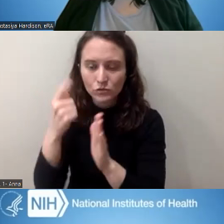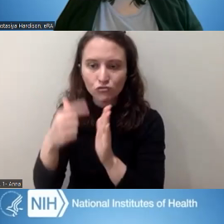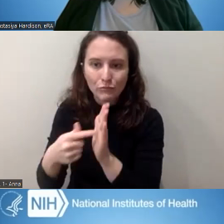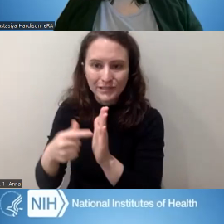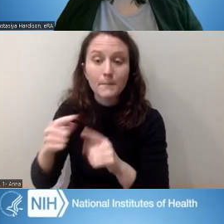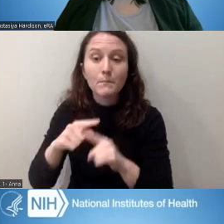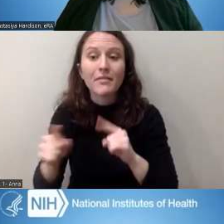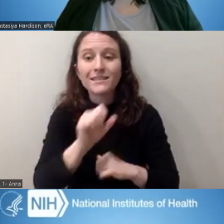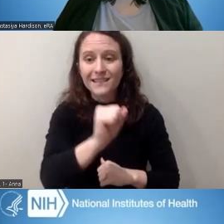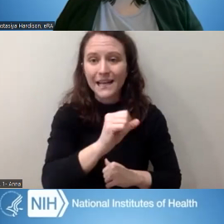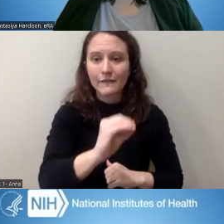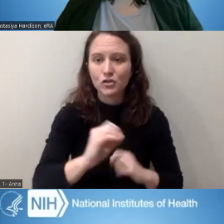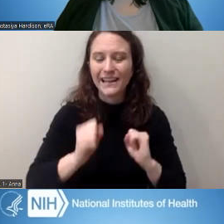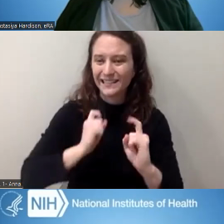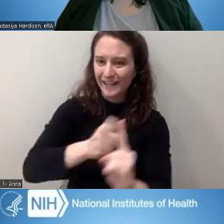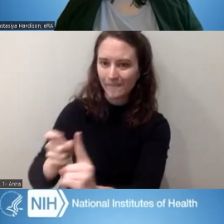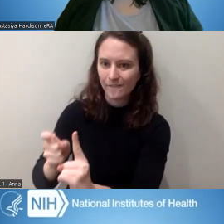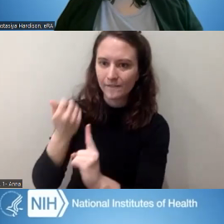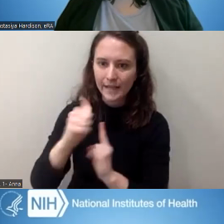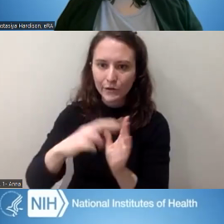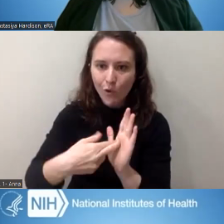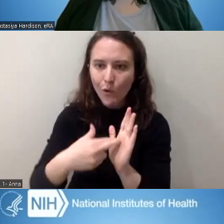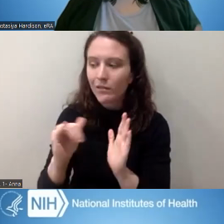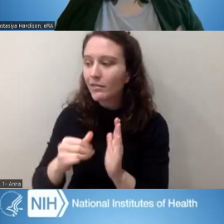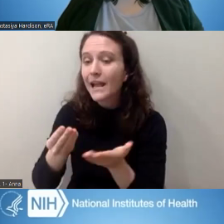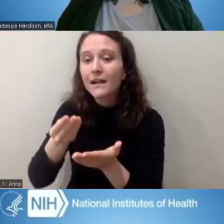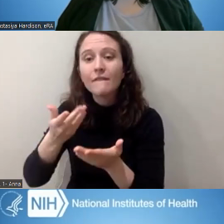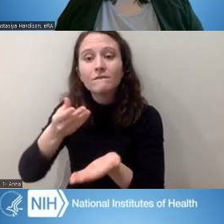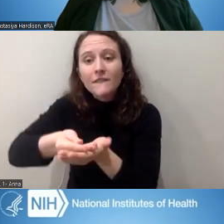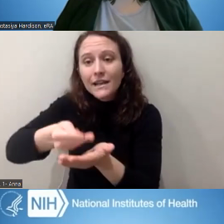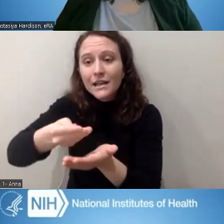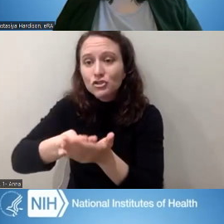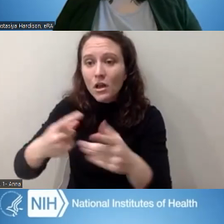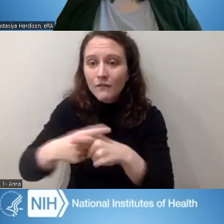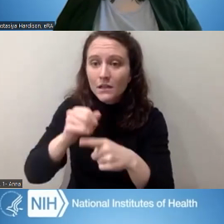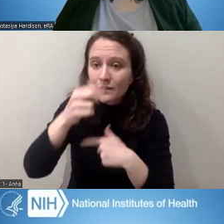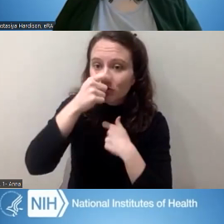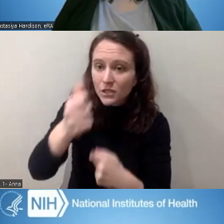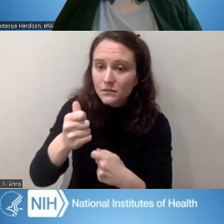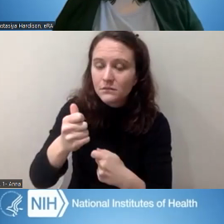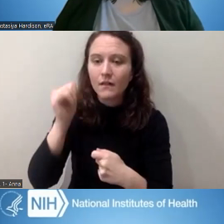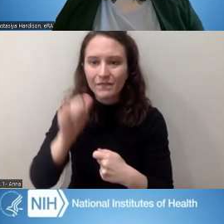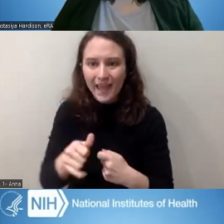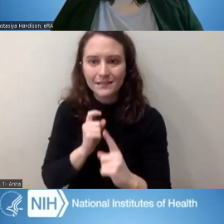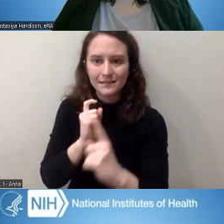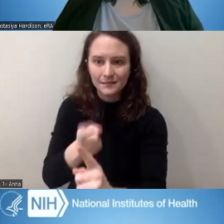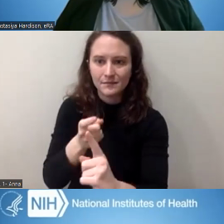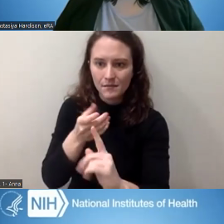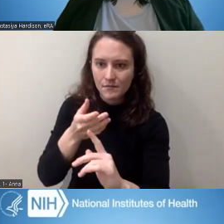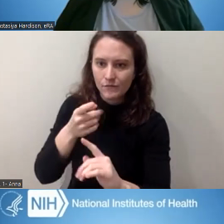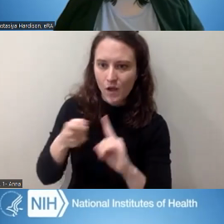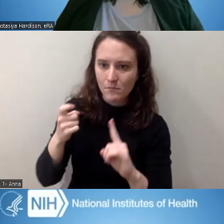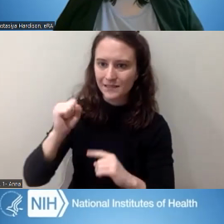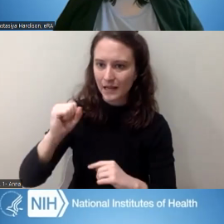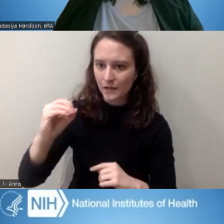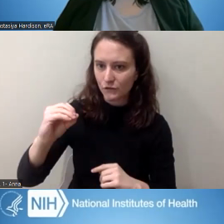grant all roles. So things like financial conflict of interest, that's going to be granted by your signing official. So you want to make sure